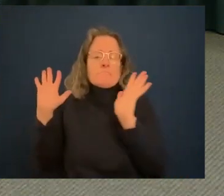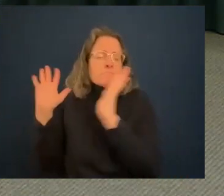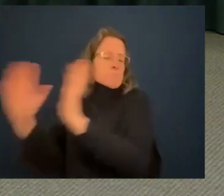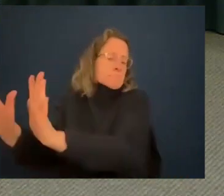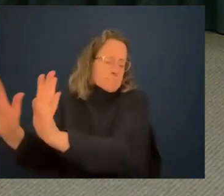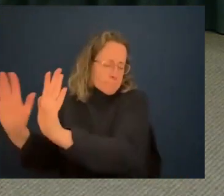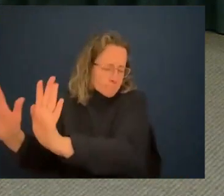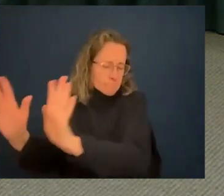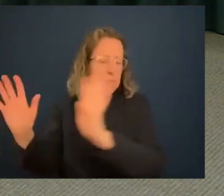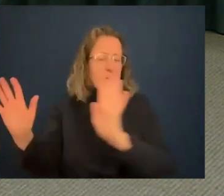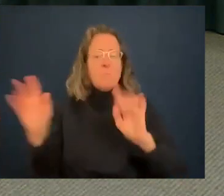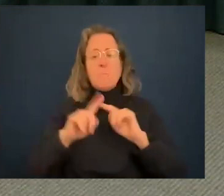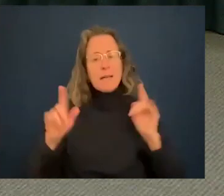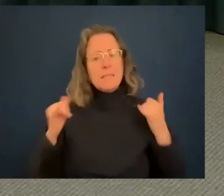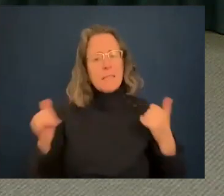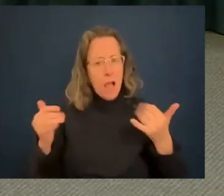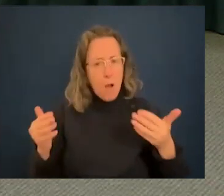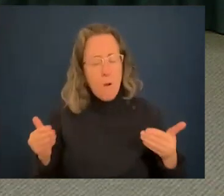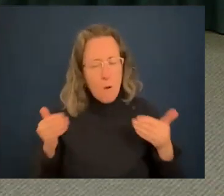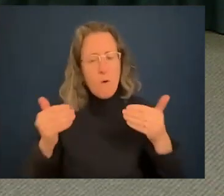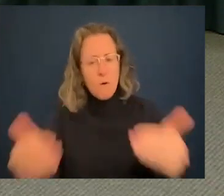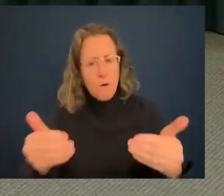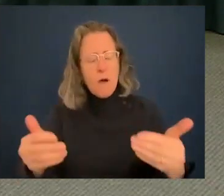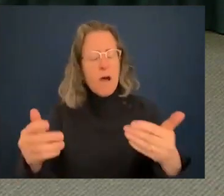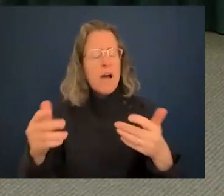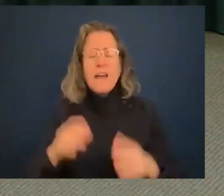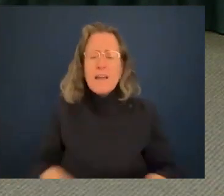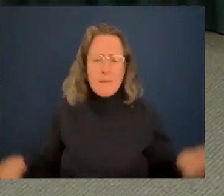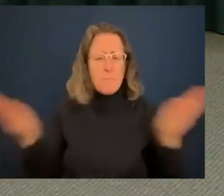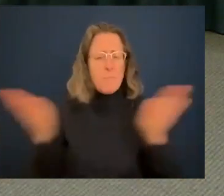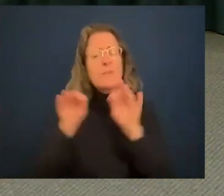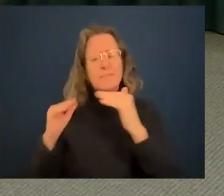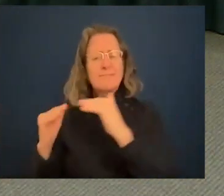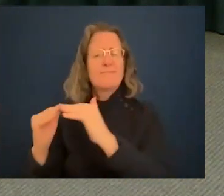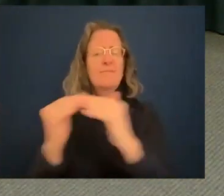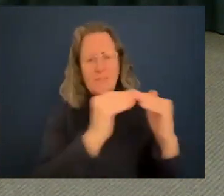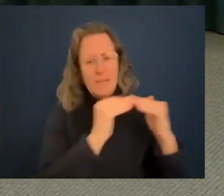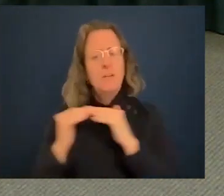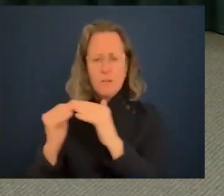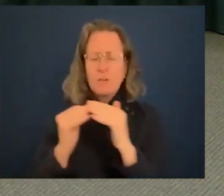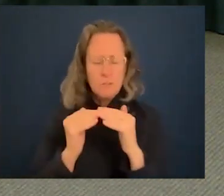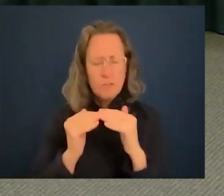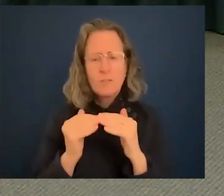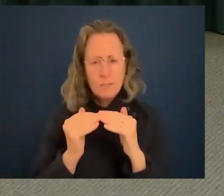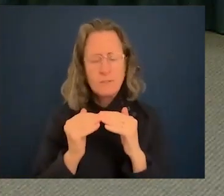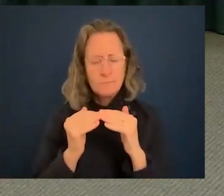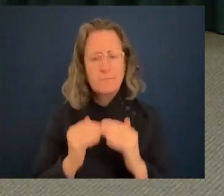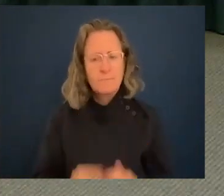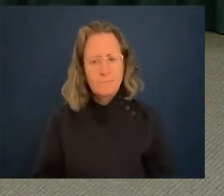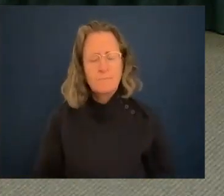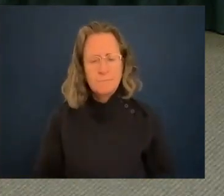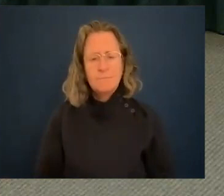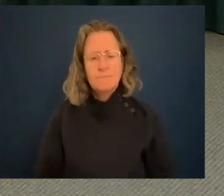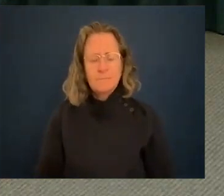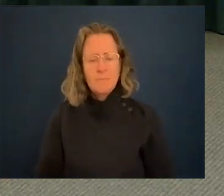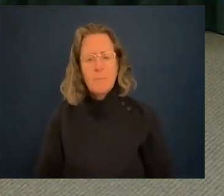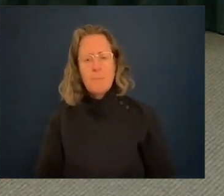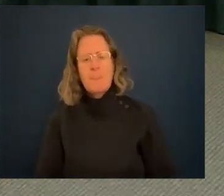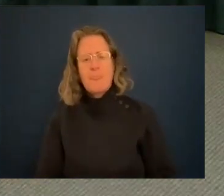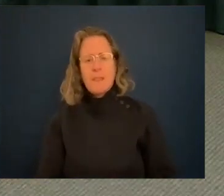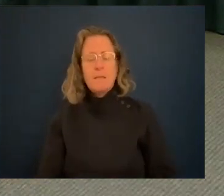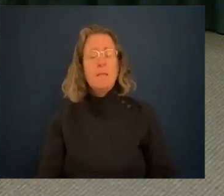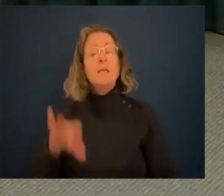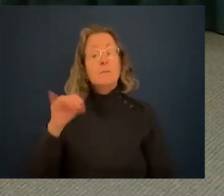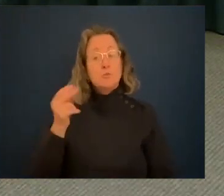and that you know a big part of this discussion which John just briefly touched on is the financial